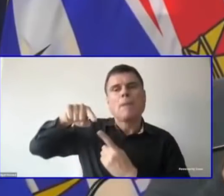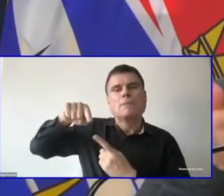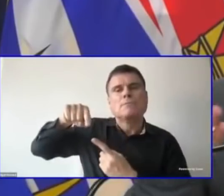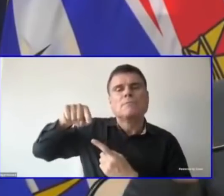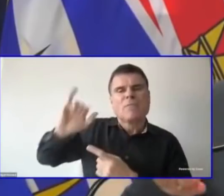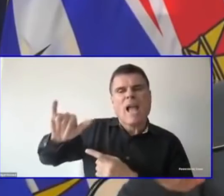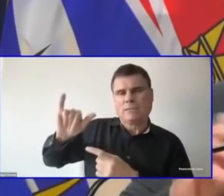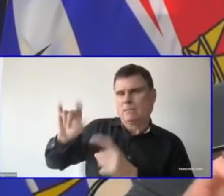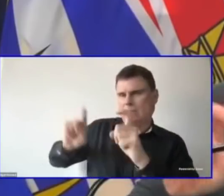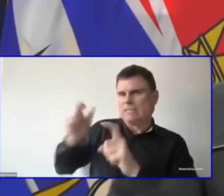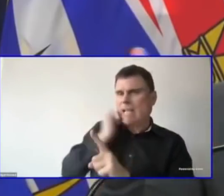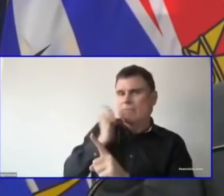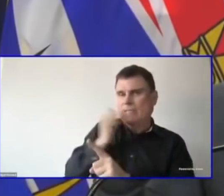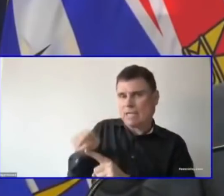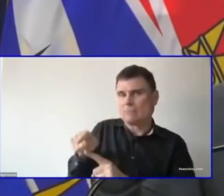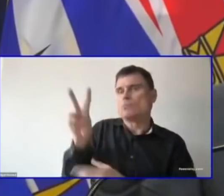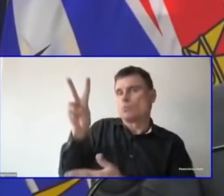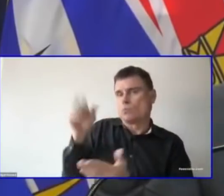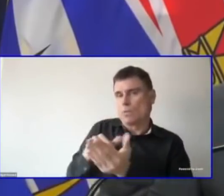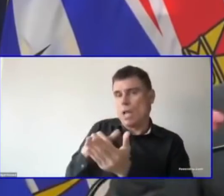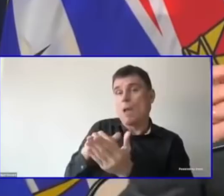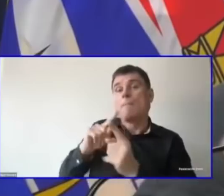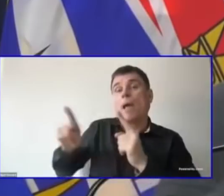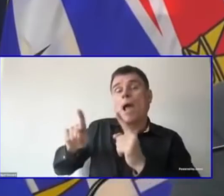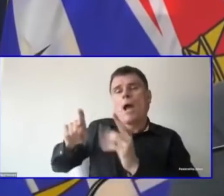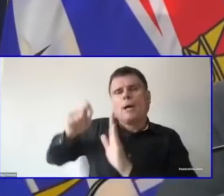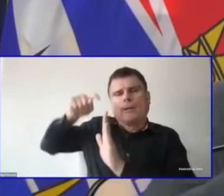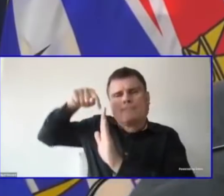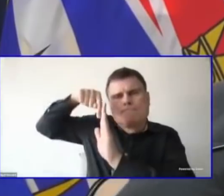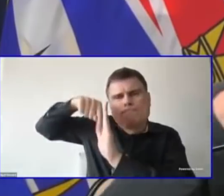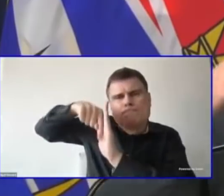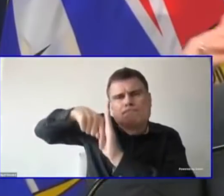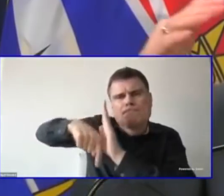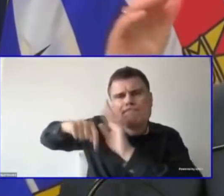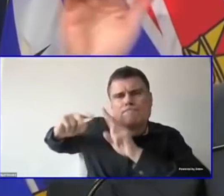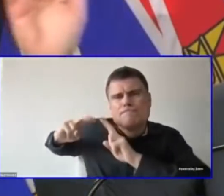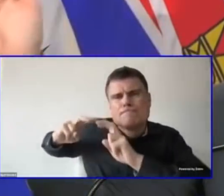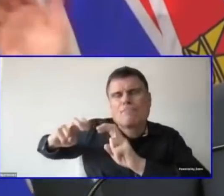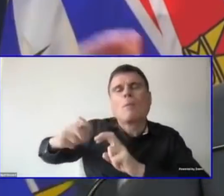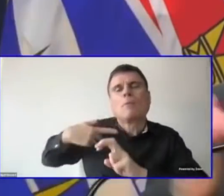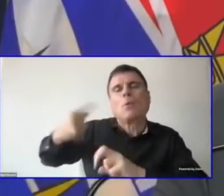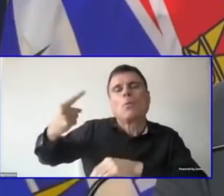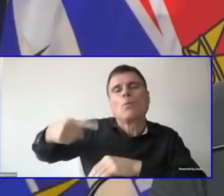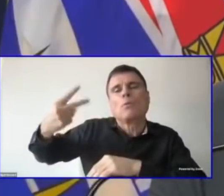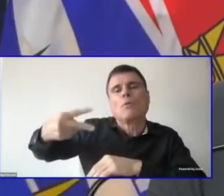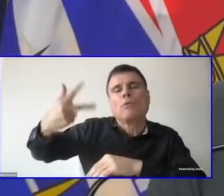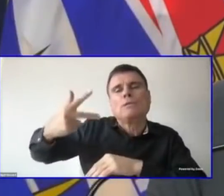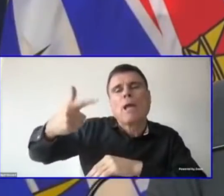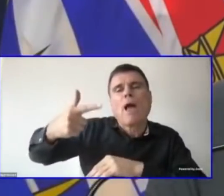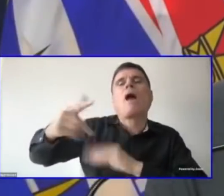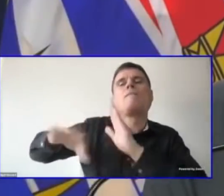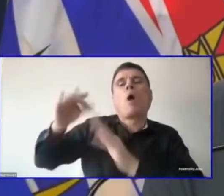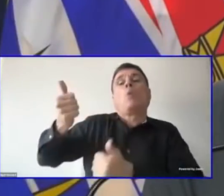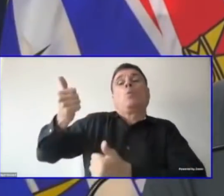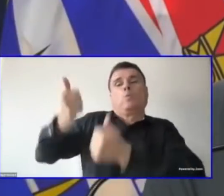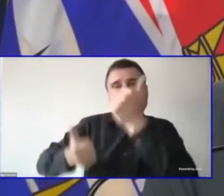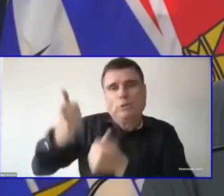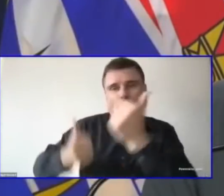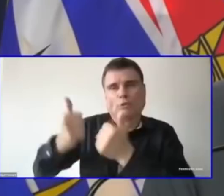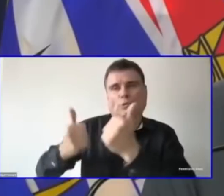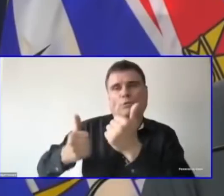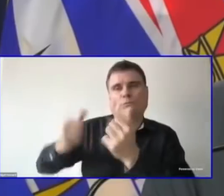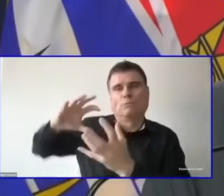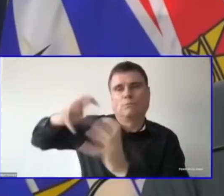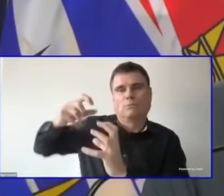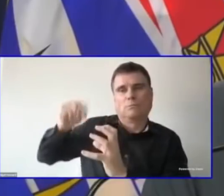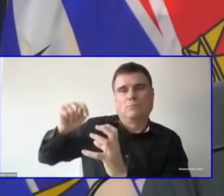a delay of several days to get the whole genome sequencing. So what we get is a trajectory of what we're expecting. So most of the